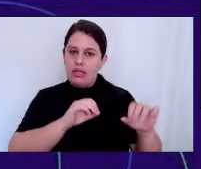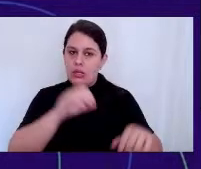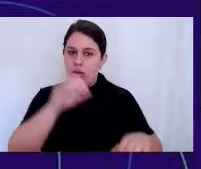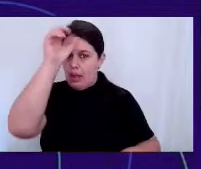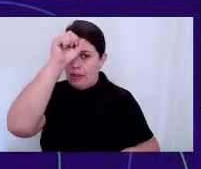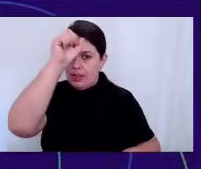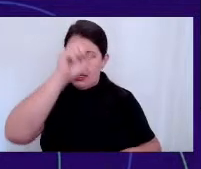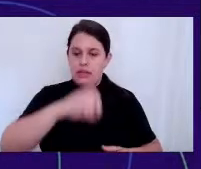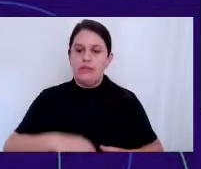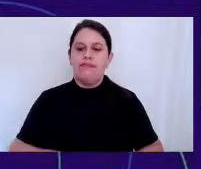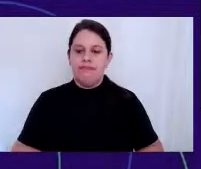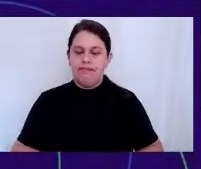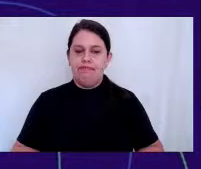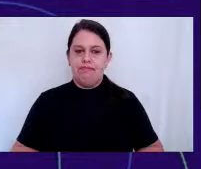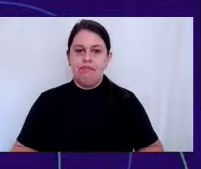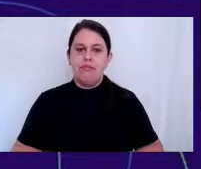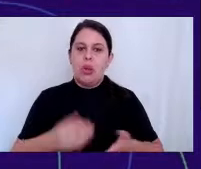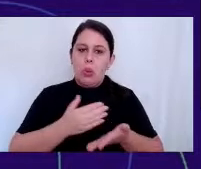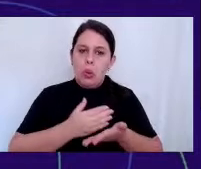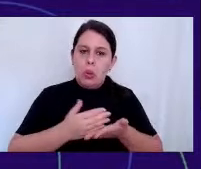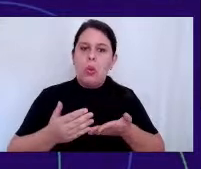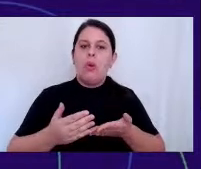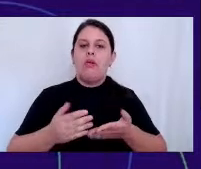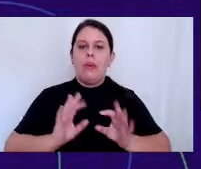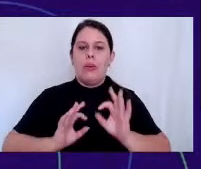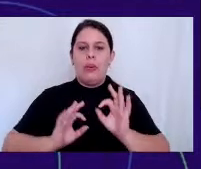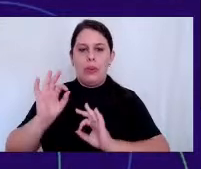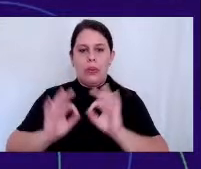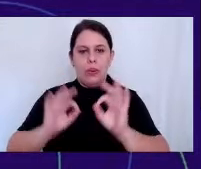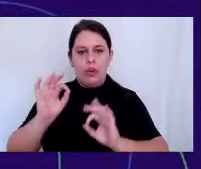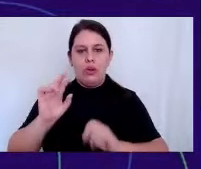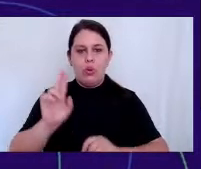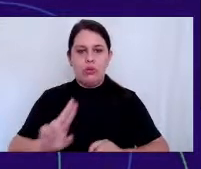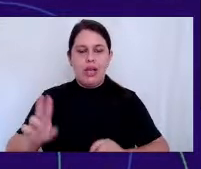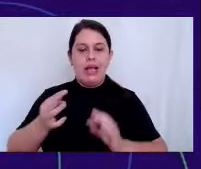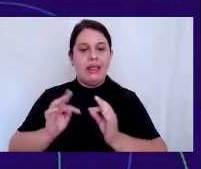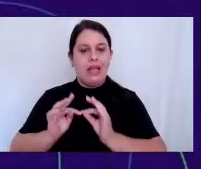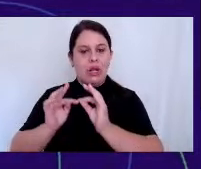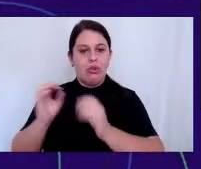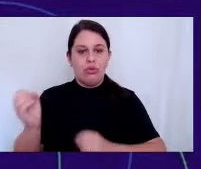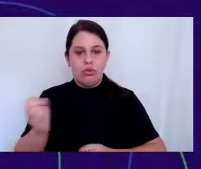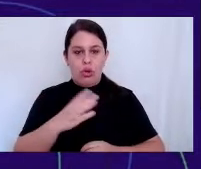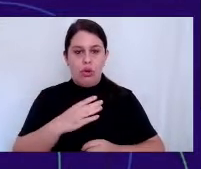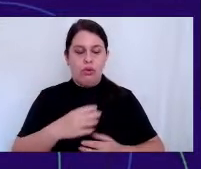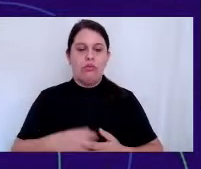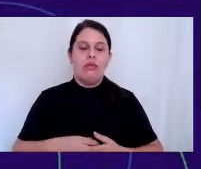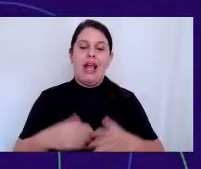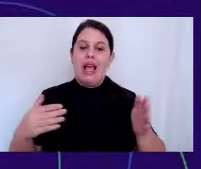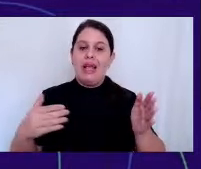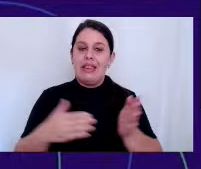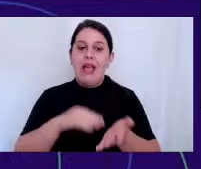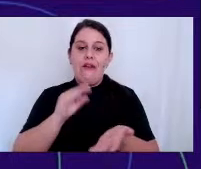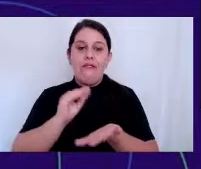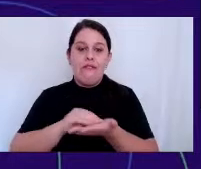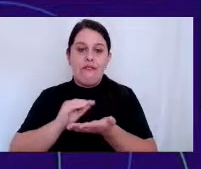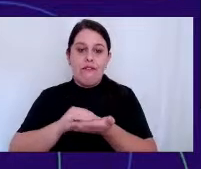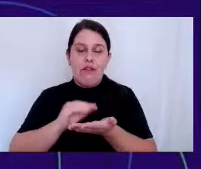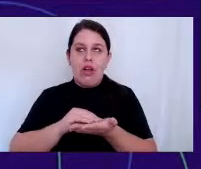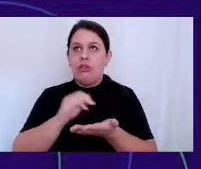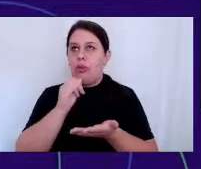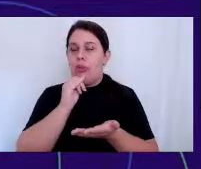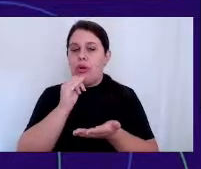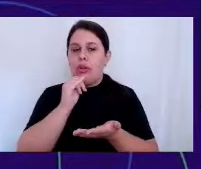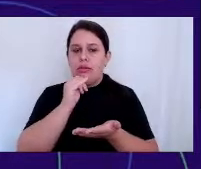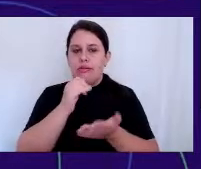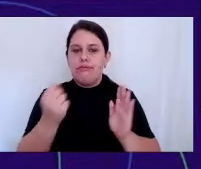becoming prepared to use a new technology to maybe the lack of regulatory frameworks and policies for how AI should